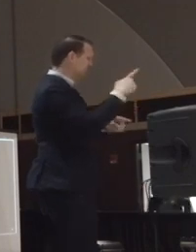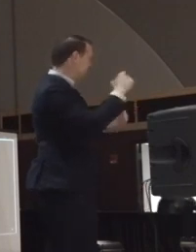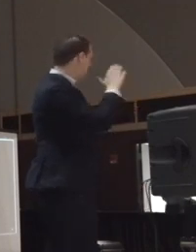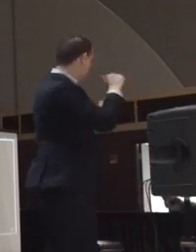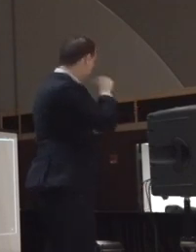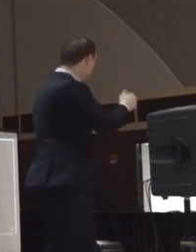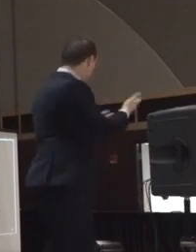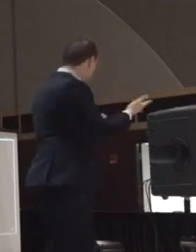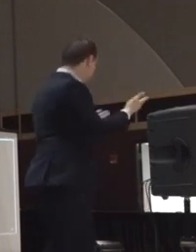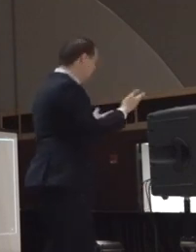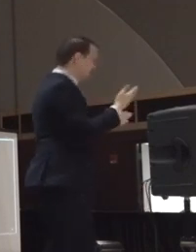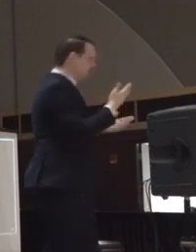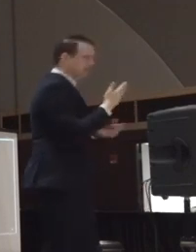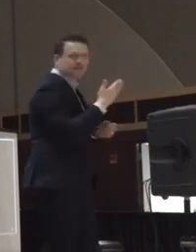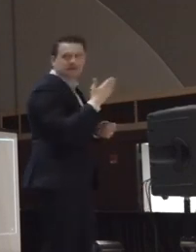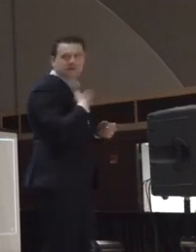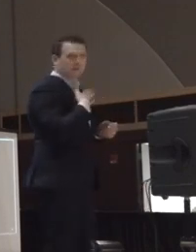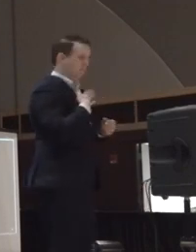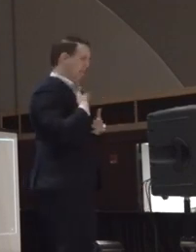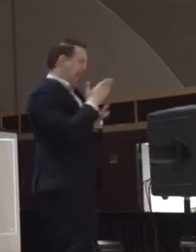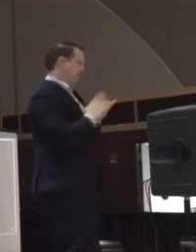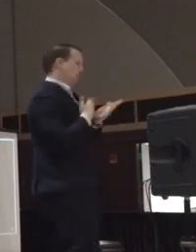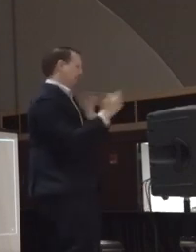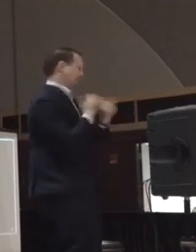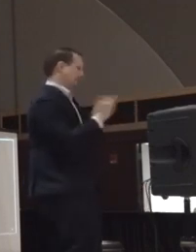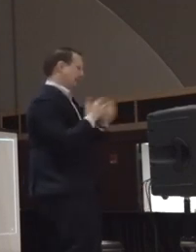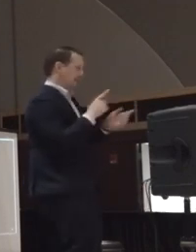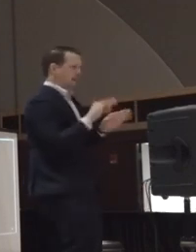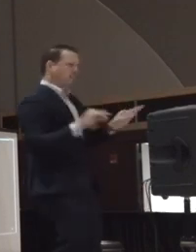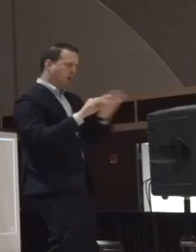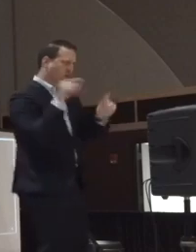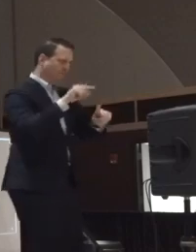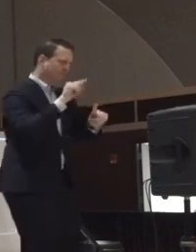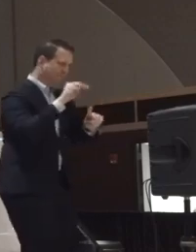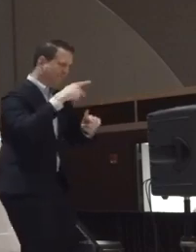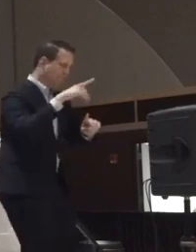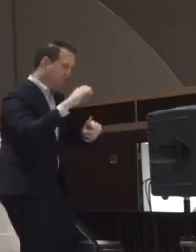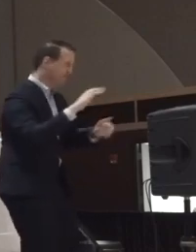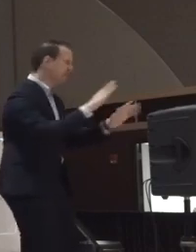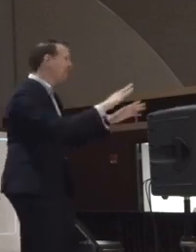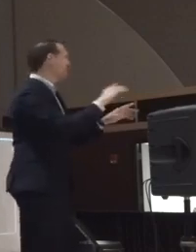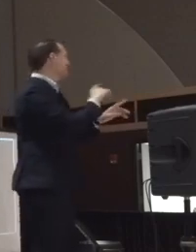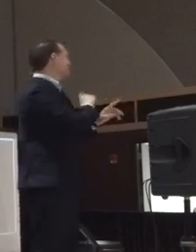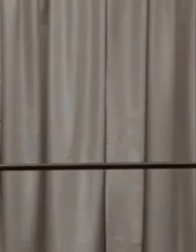Temple. My part doesn't matter so much, but